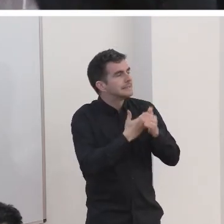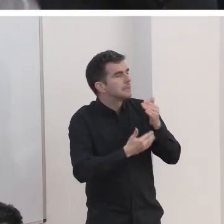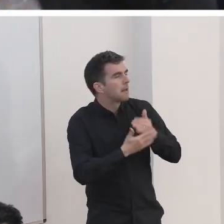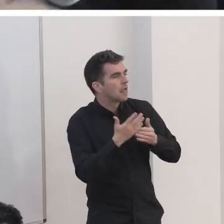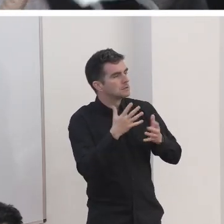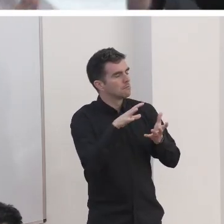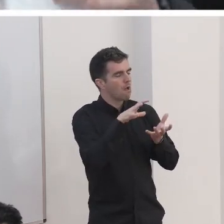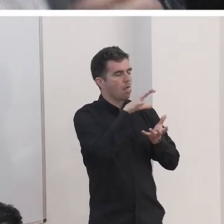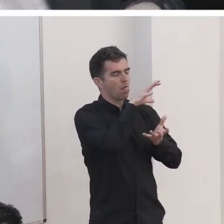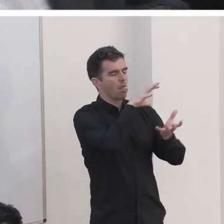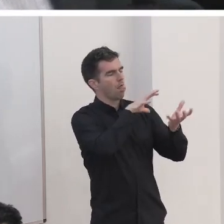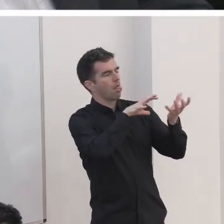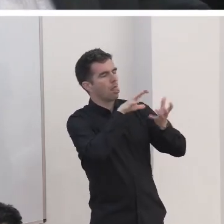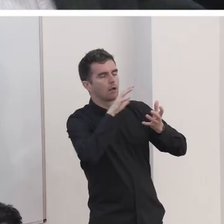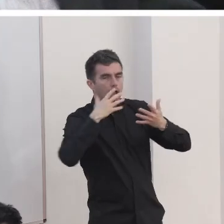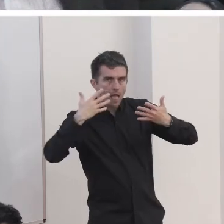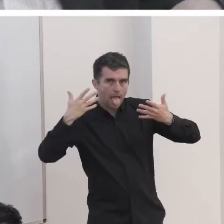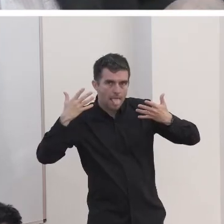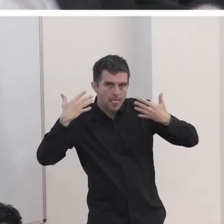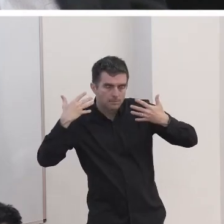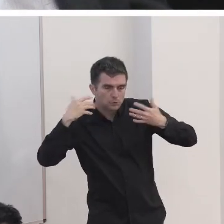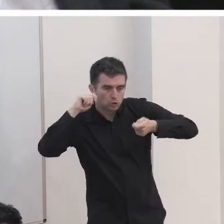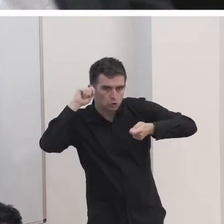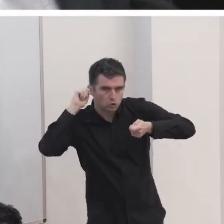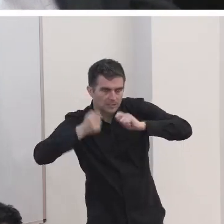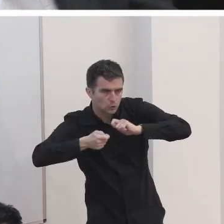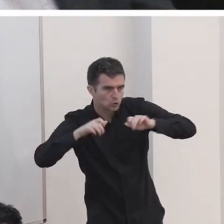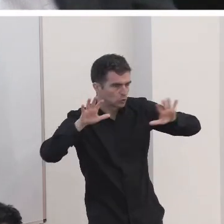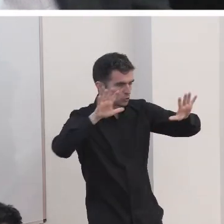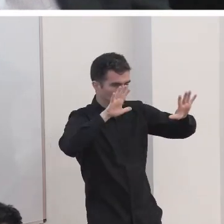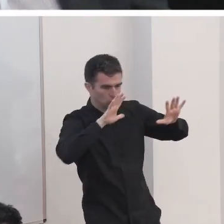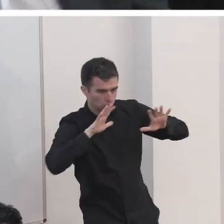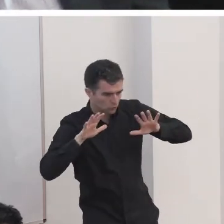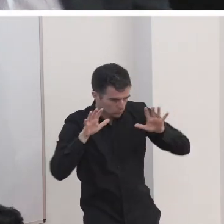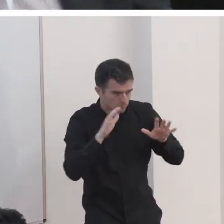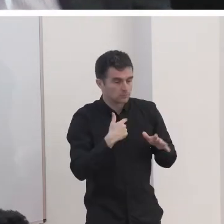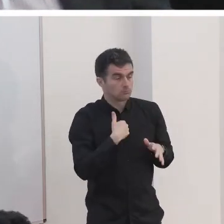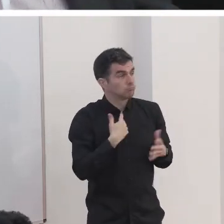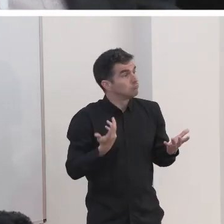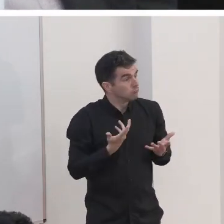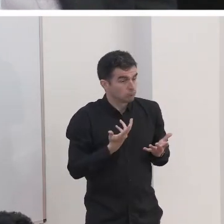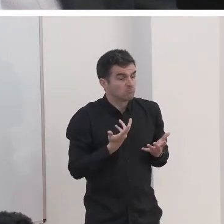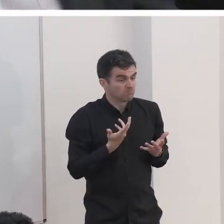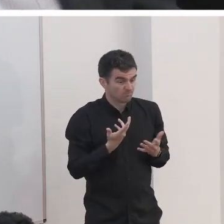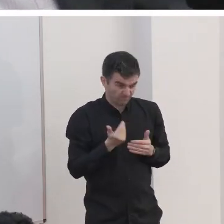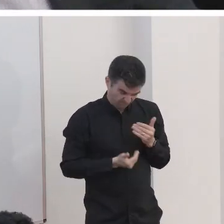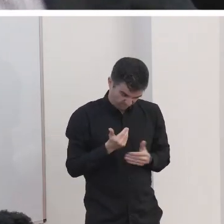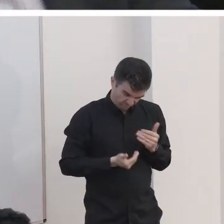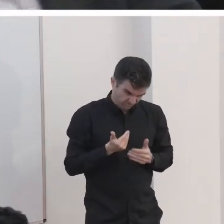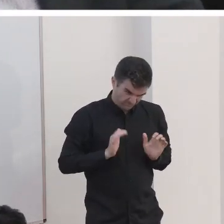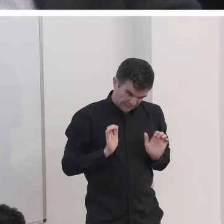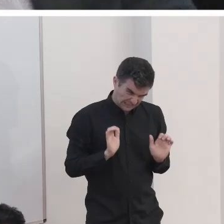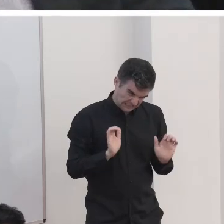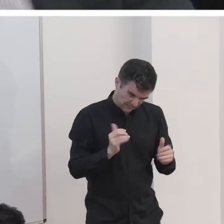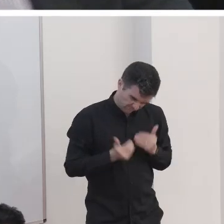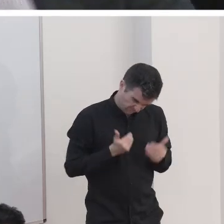climate change, you know, in Sierra Leone for persons with disability. But on Thursday, in partnership with Sightsavers International and Global